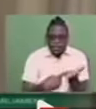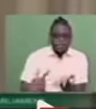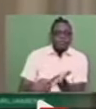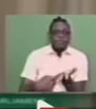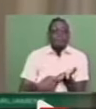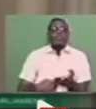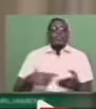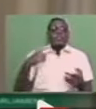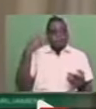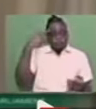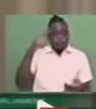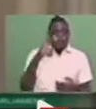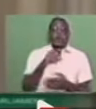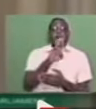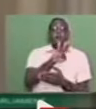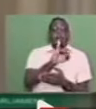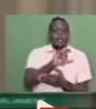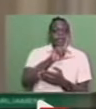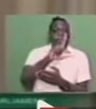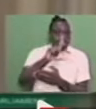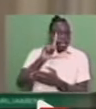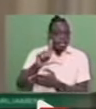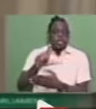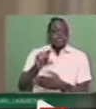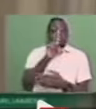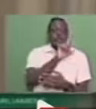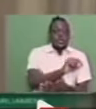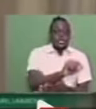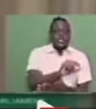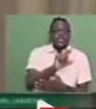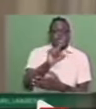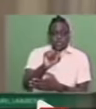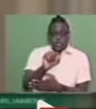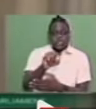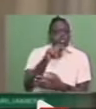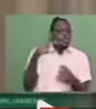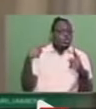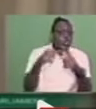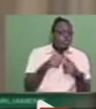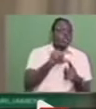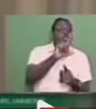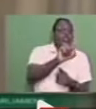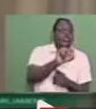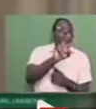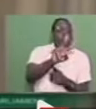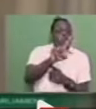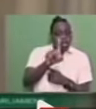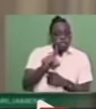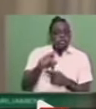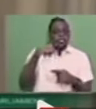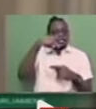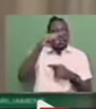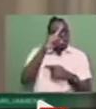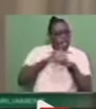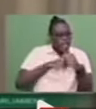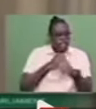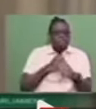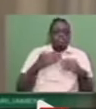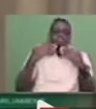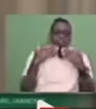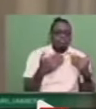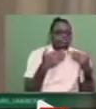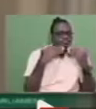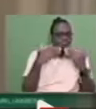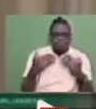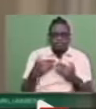fiscal 21. I want to thank my colleagues on this side of the House